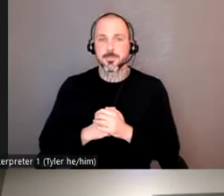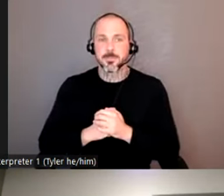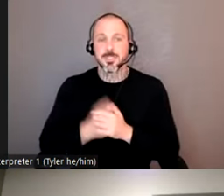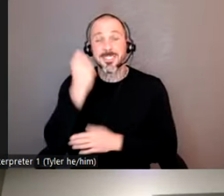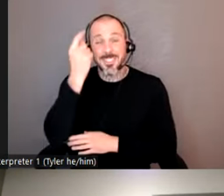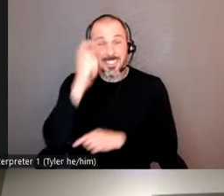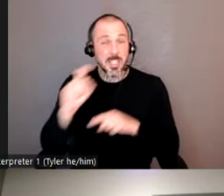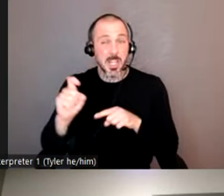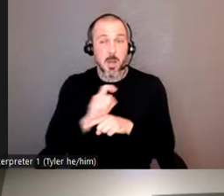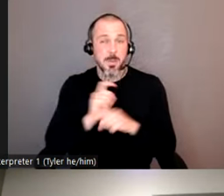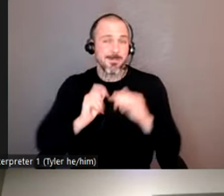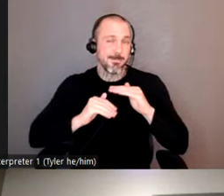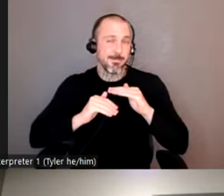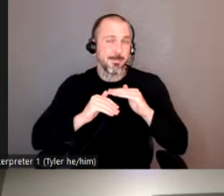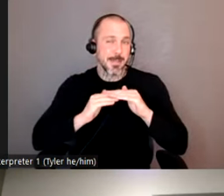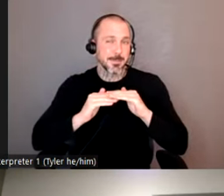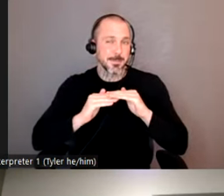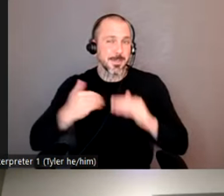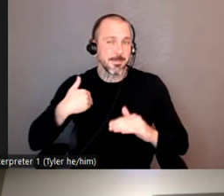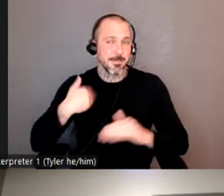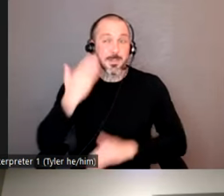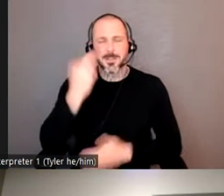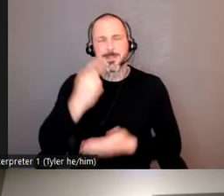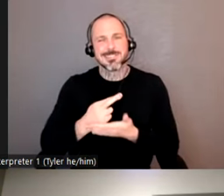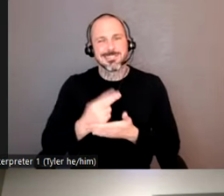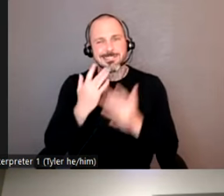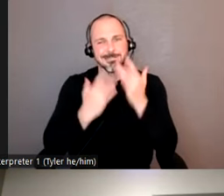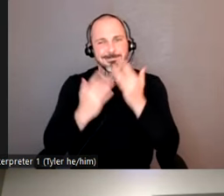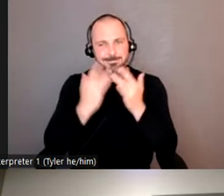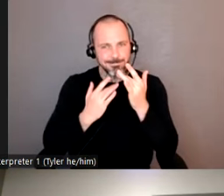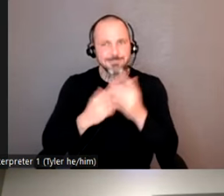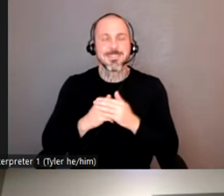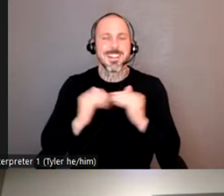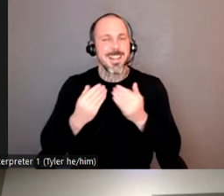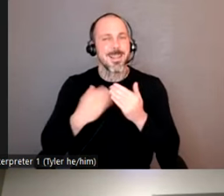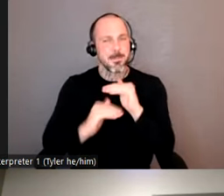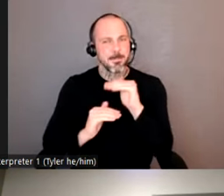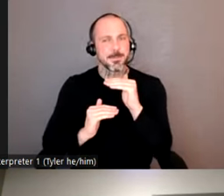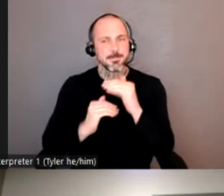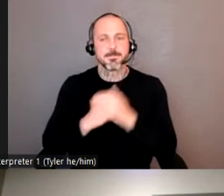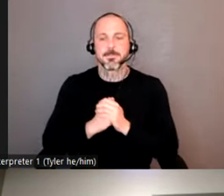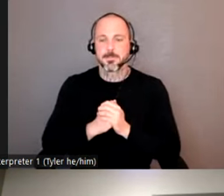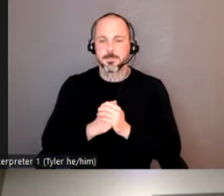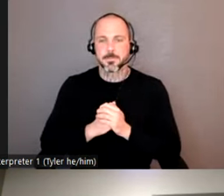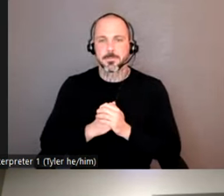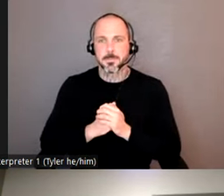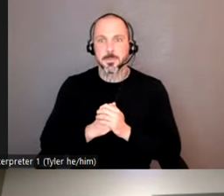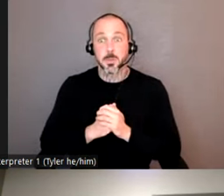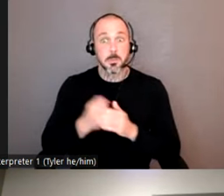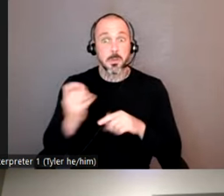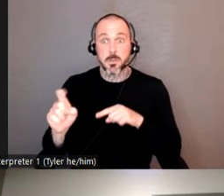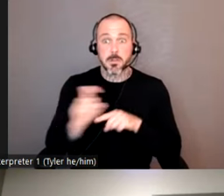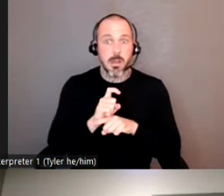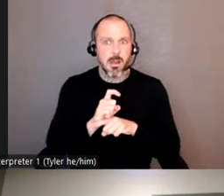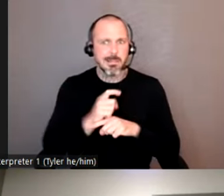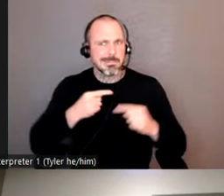calls because of our limited resources. So we encourage the public to either call in, and if you can't get a hold of someone by the phone,